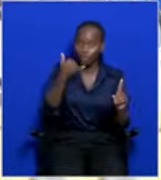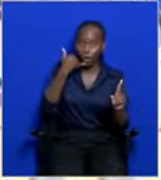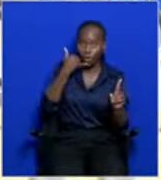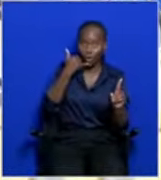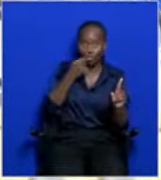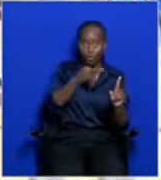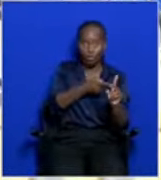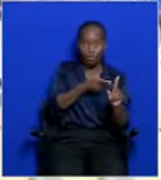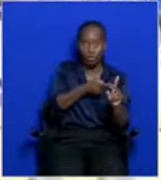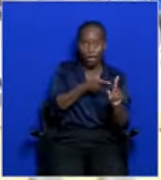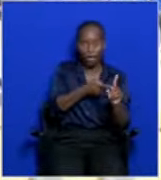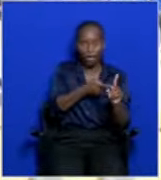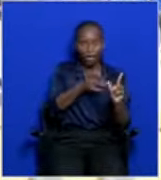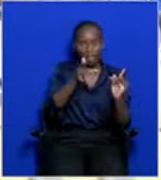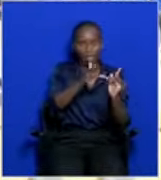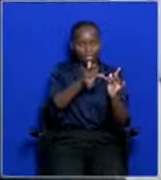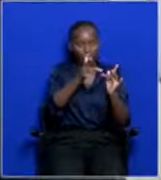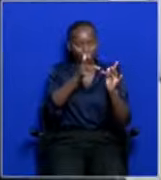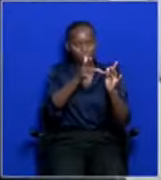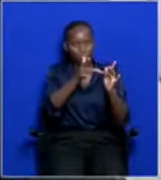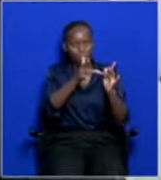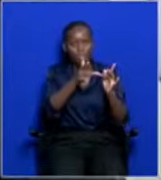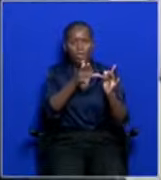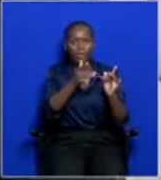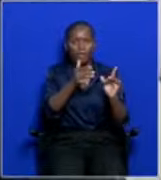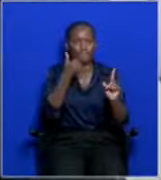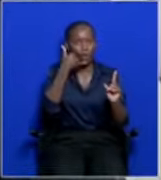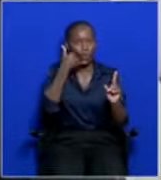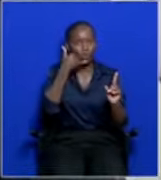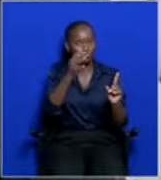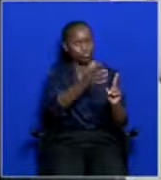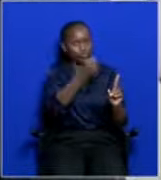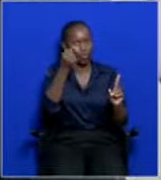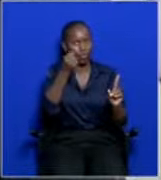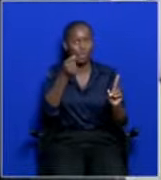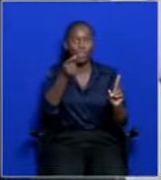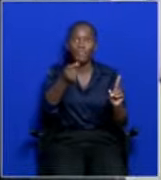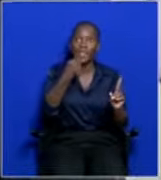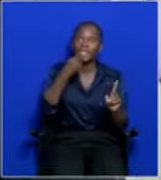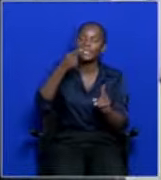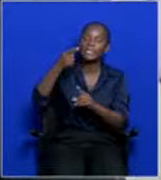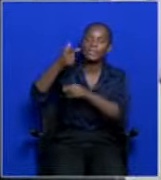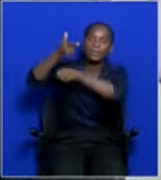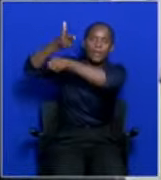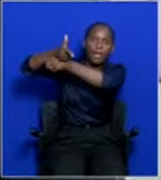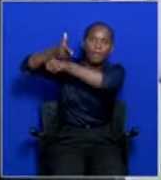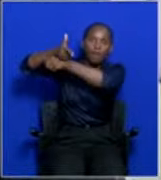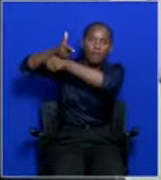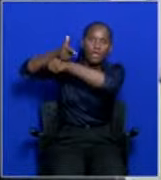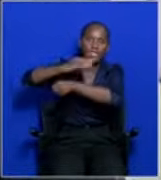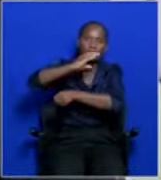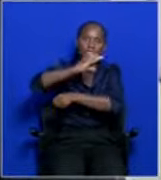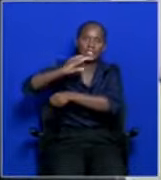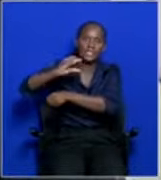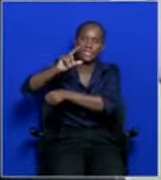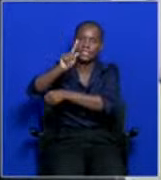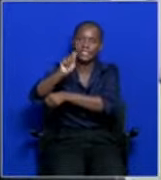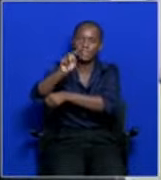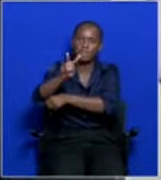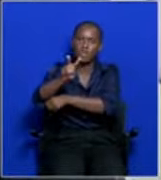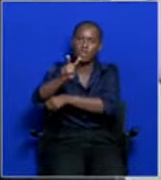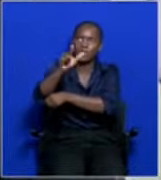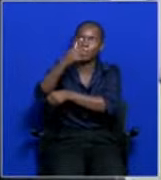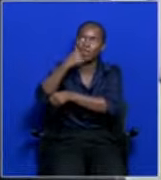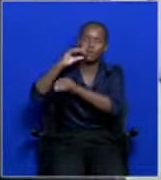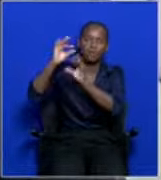the CCTV camera and instructed the complainant to close the shop. They ordered the complainant to board